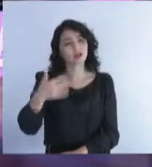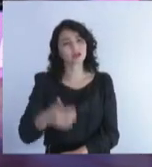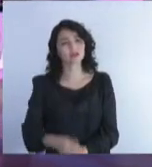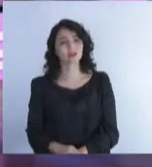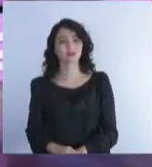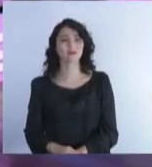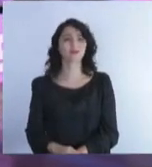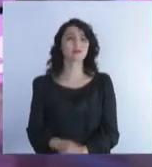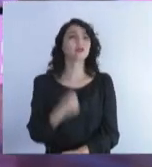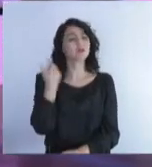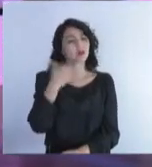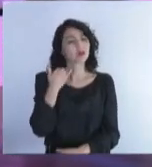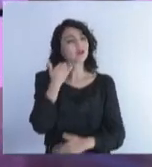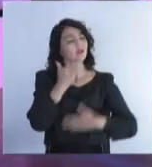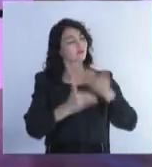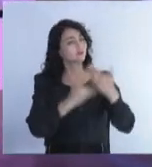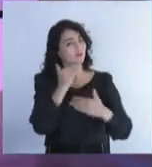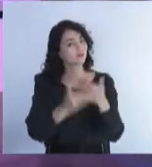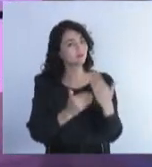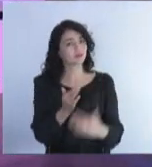the problems going into the future?